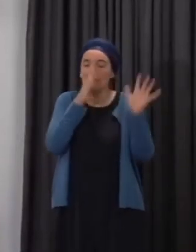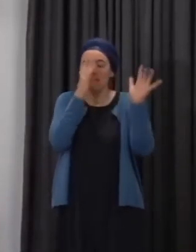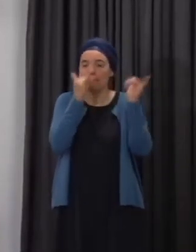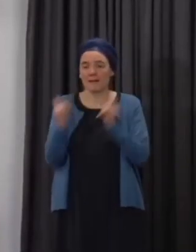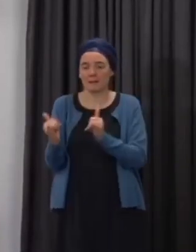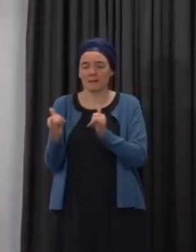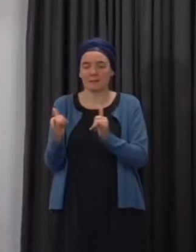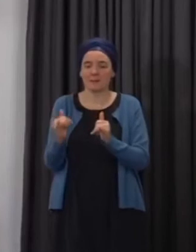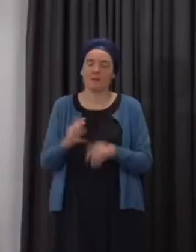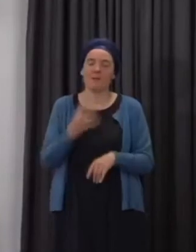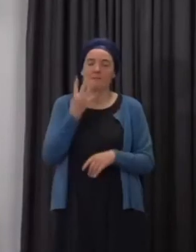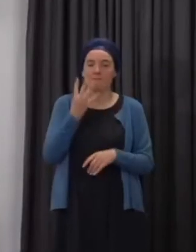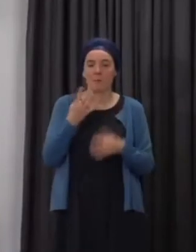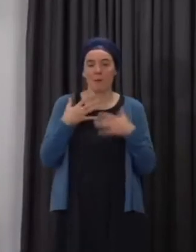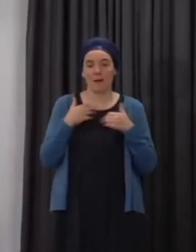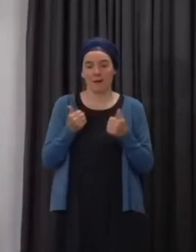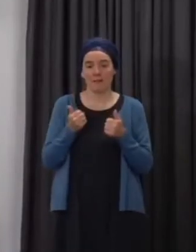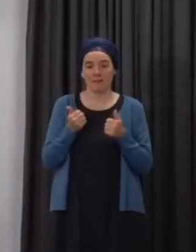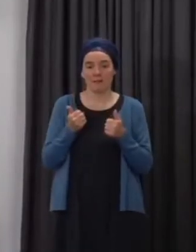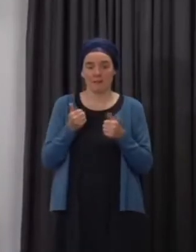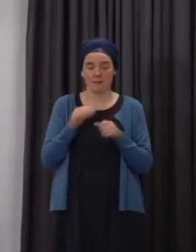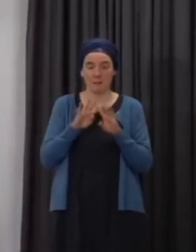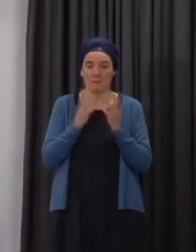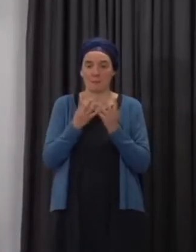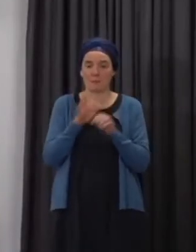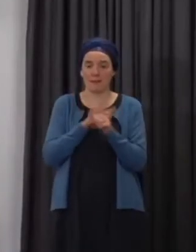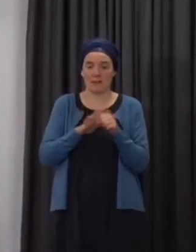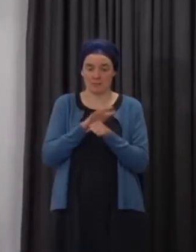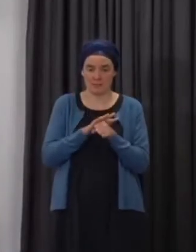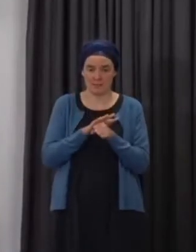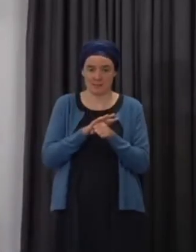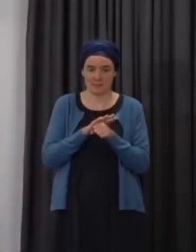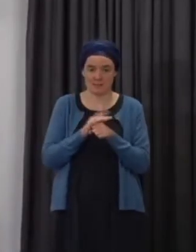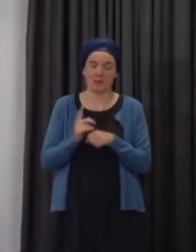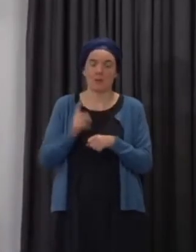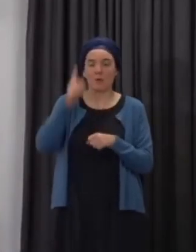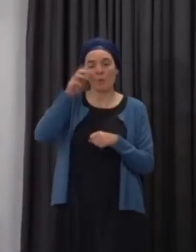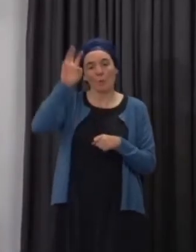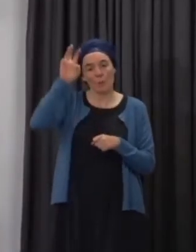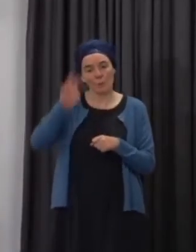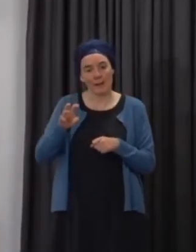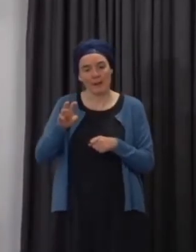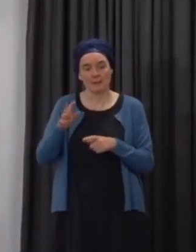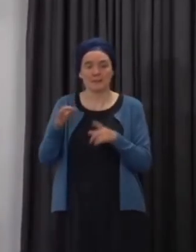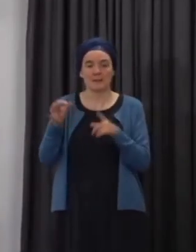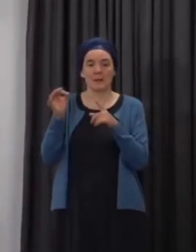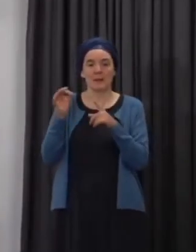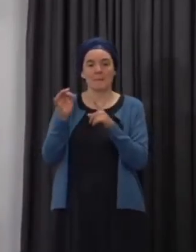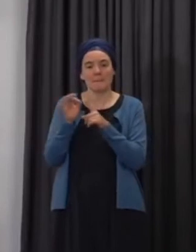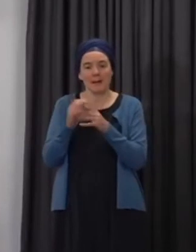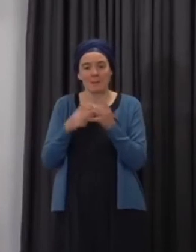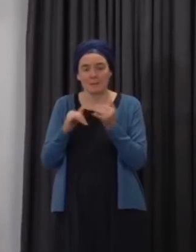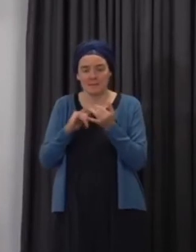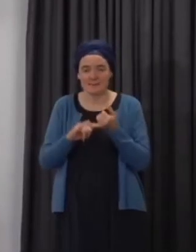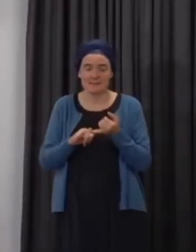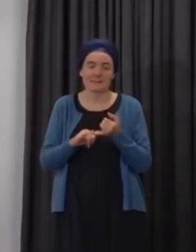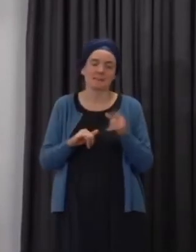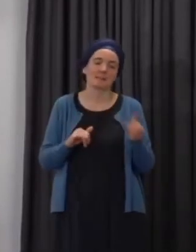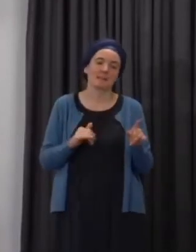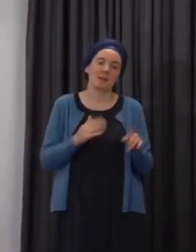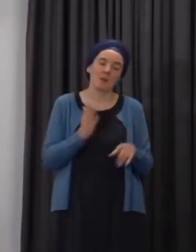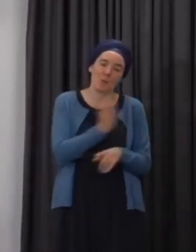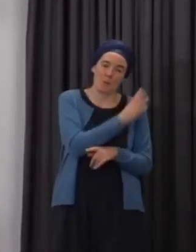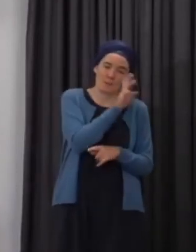areas, and those are Cwmtaf Morgannwg, Powys, Betsi Cadwaladr and Howell Dda. Each pilot